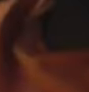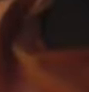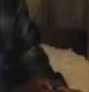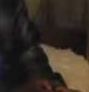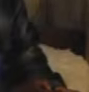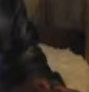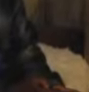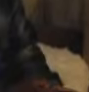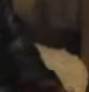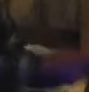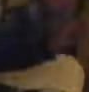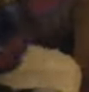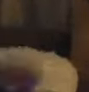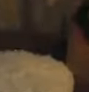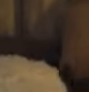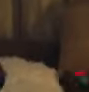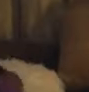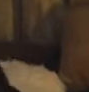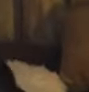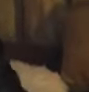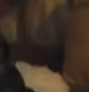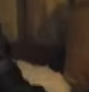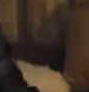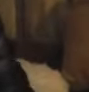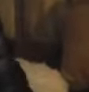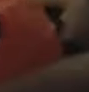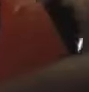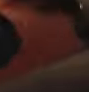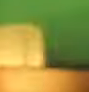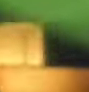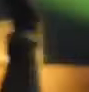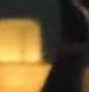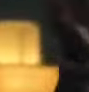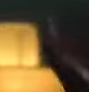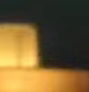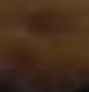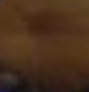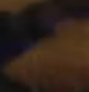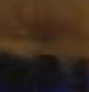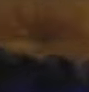even make us miss out on those little but special moments.